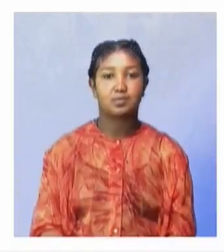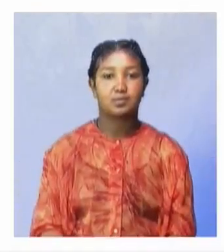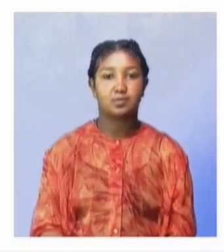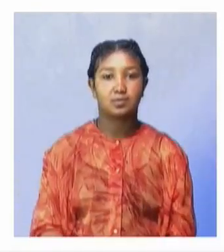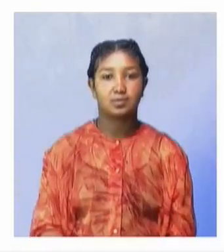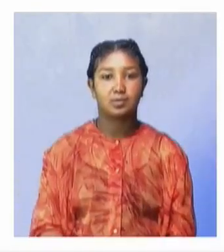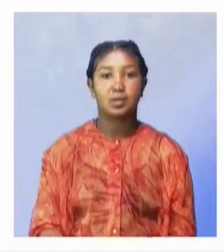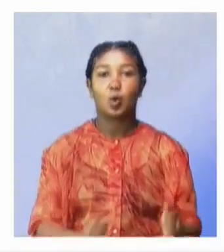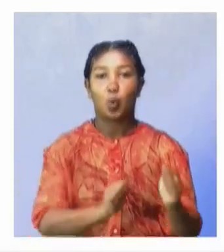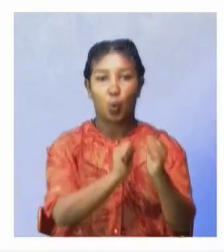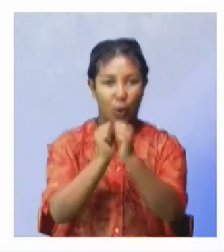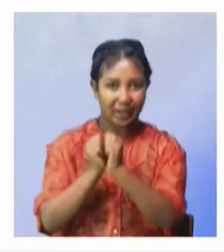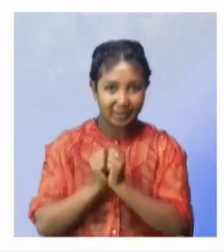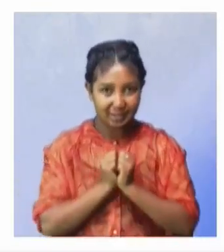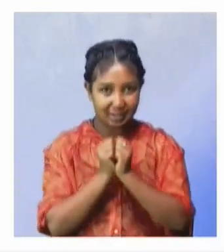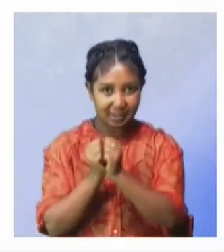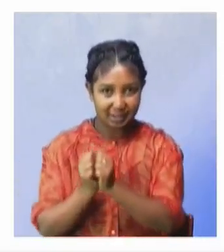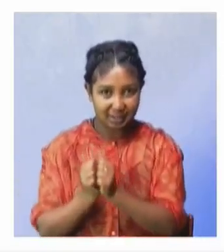with